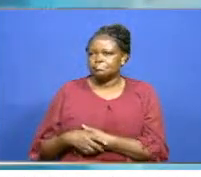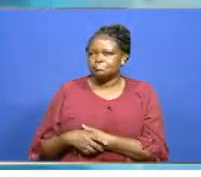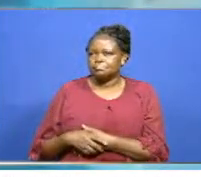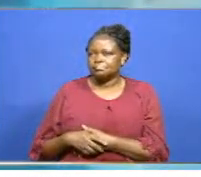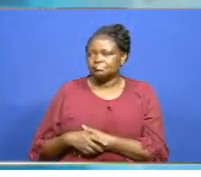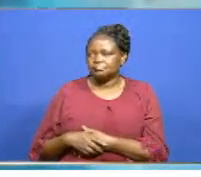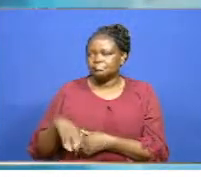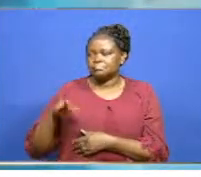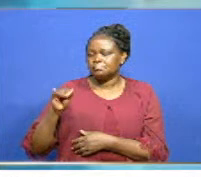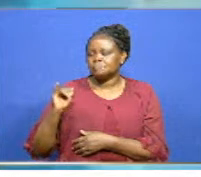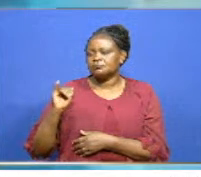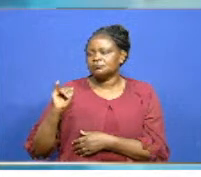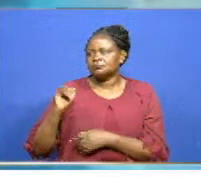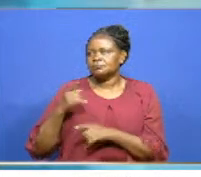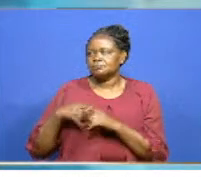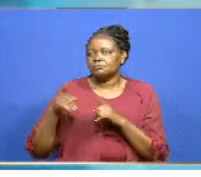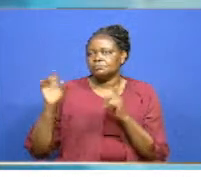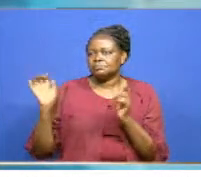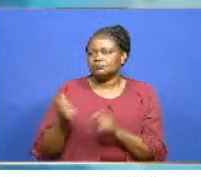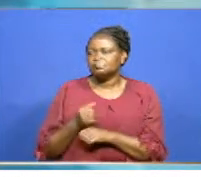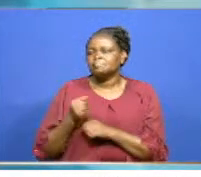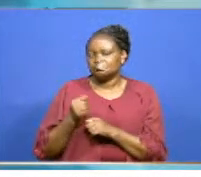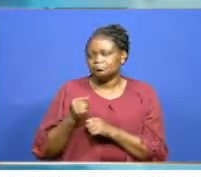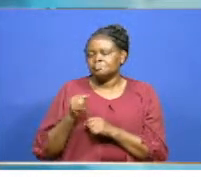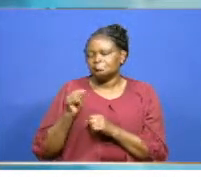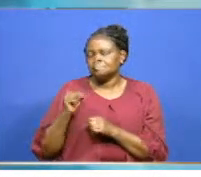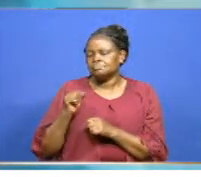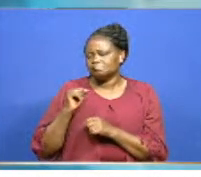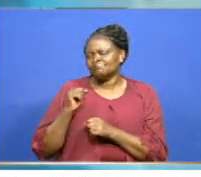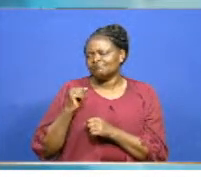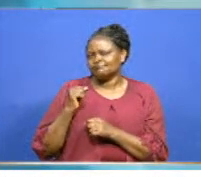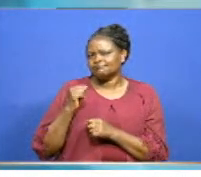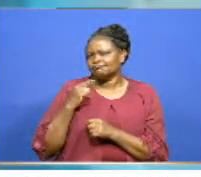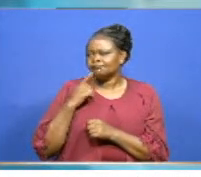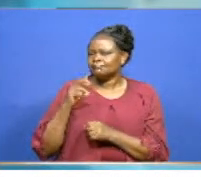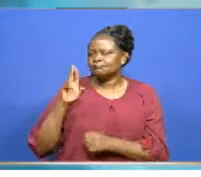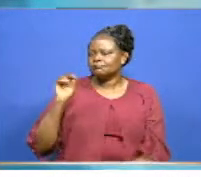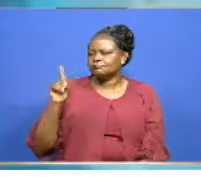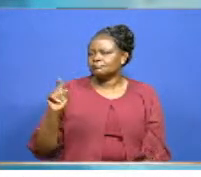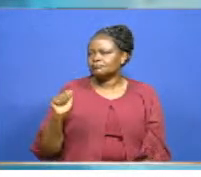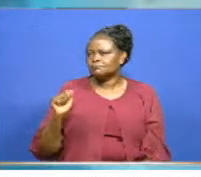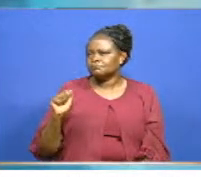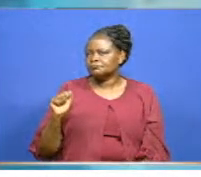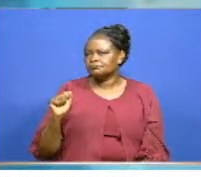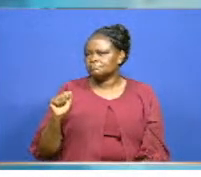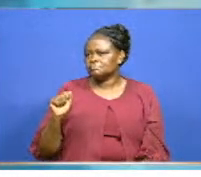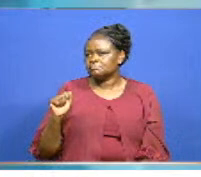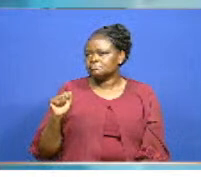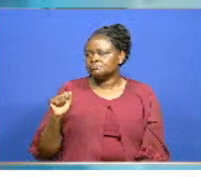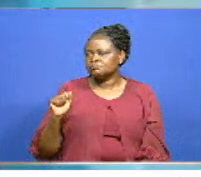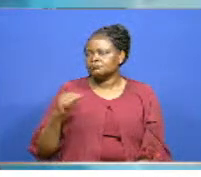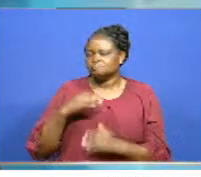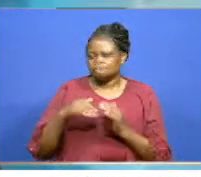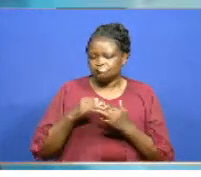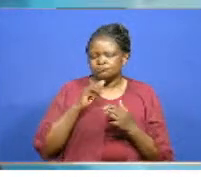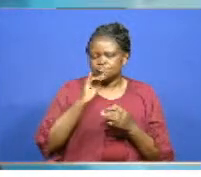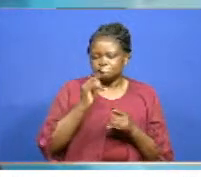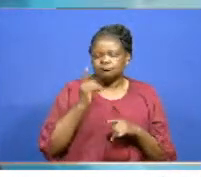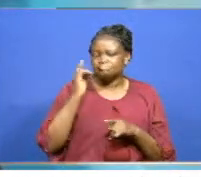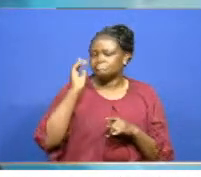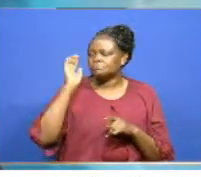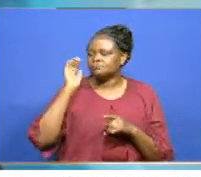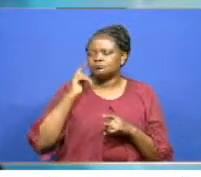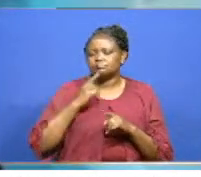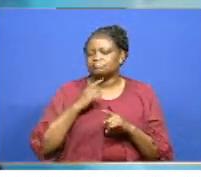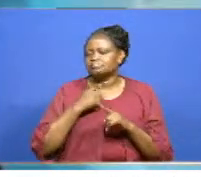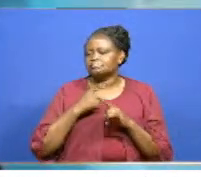pro-BBI, except we can say UDA. And we can see, that's what I mentioned earlier,